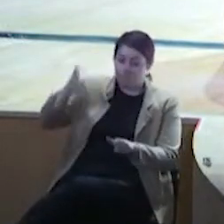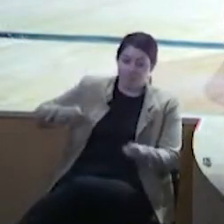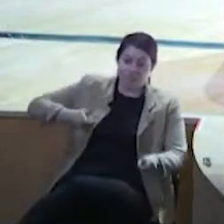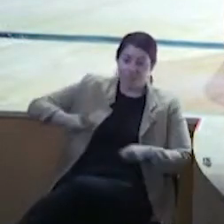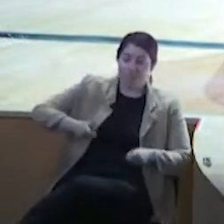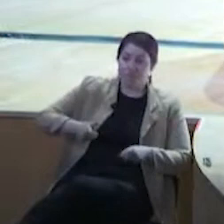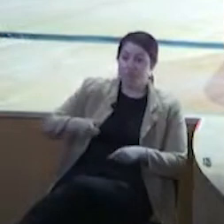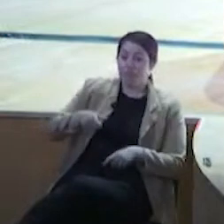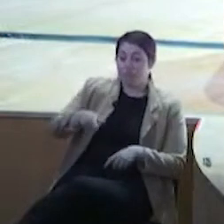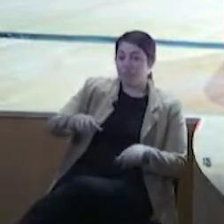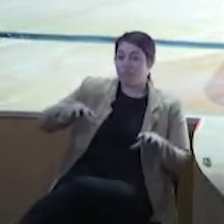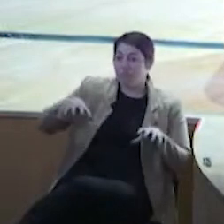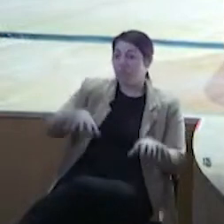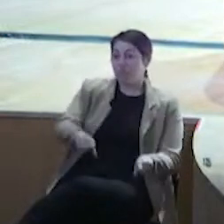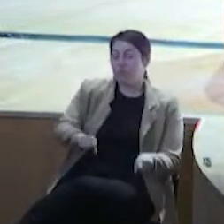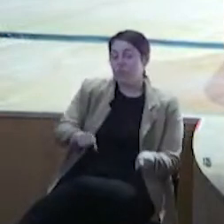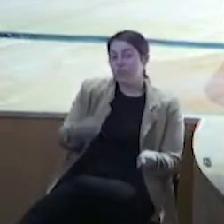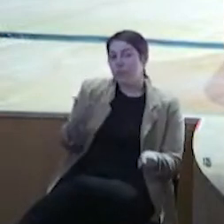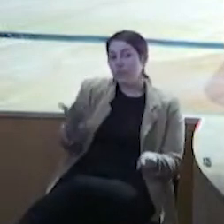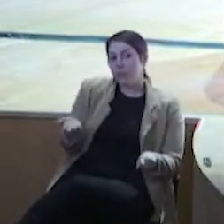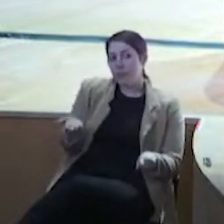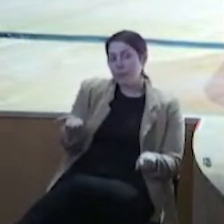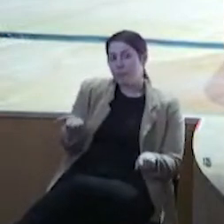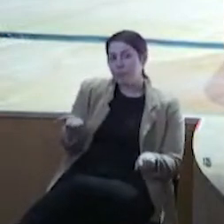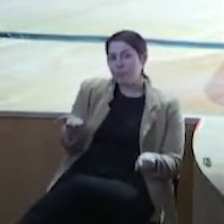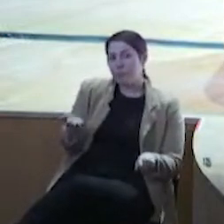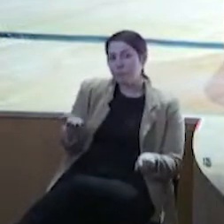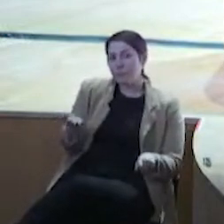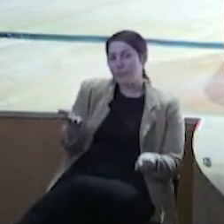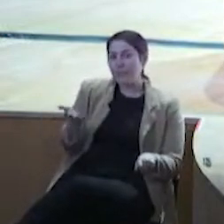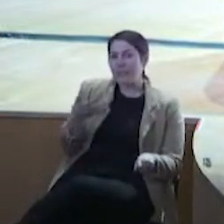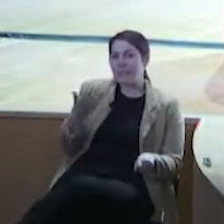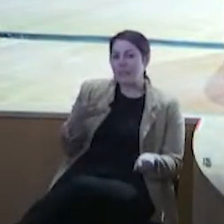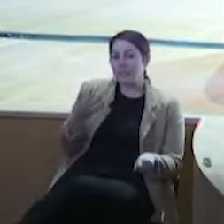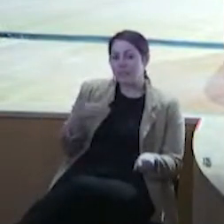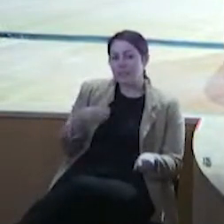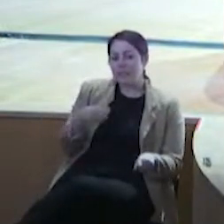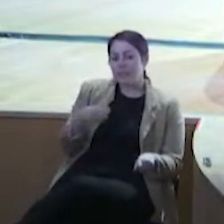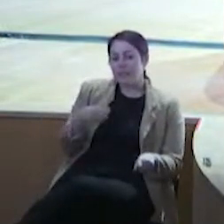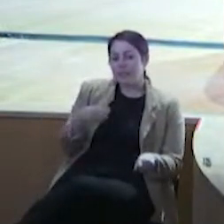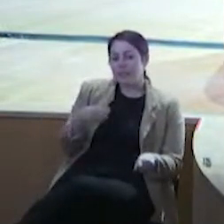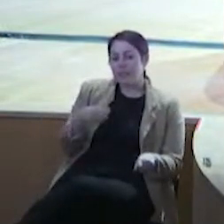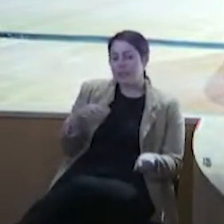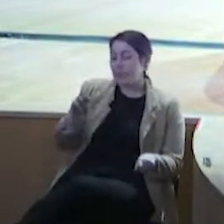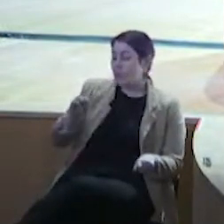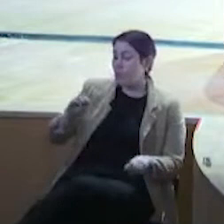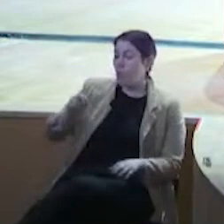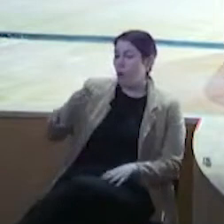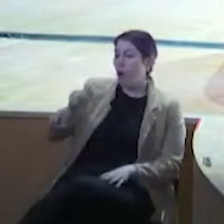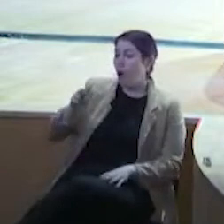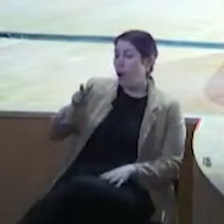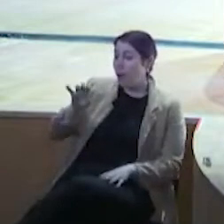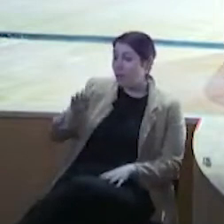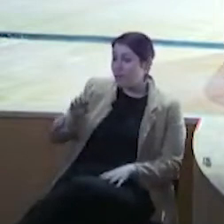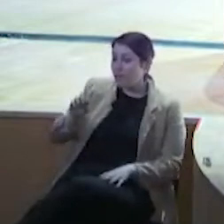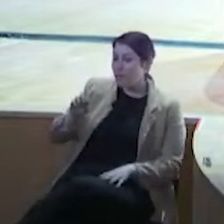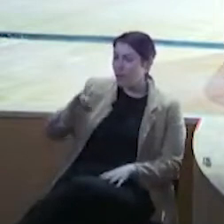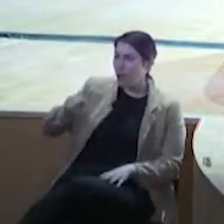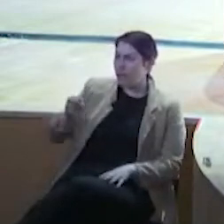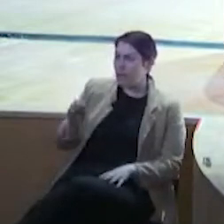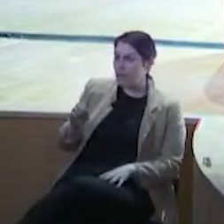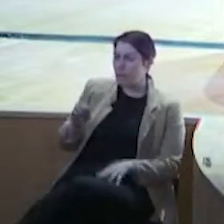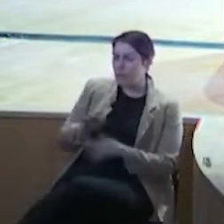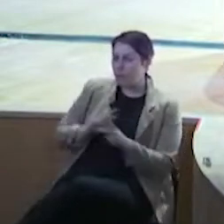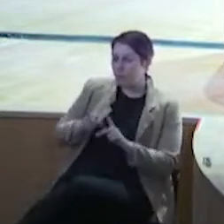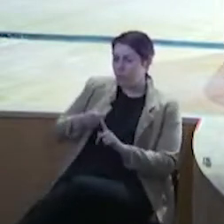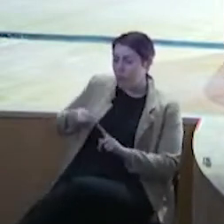BIA and their reasoning that there were not enough Mojaves and Chemwevis living on the reservation, they